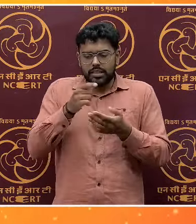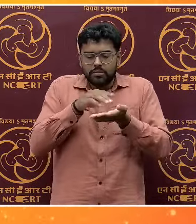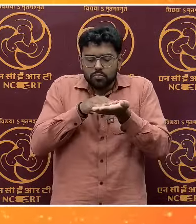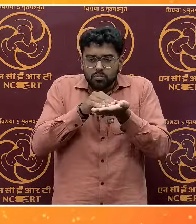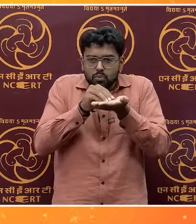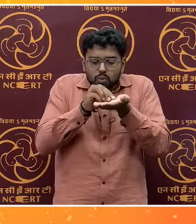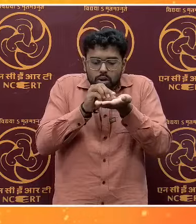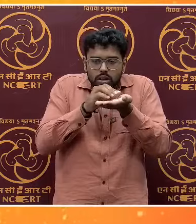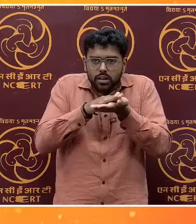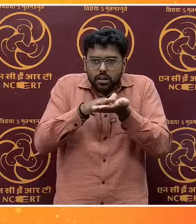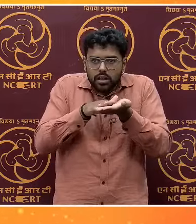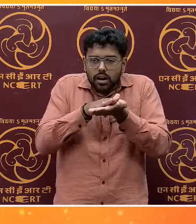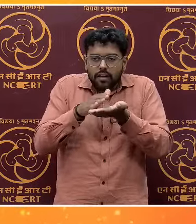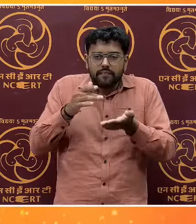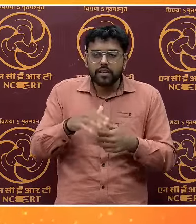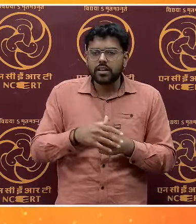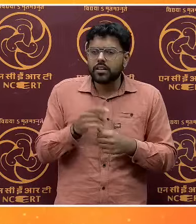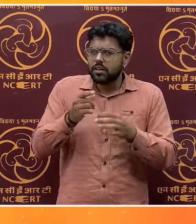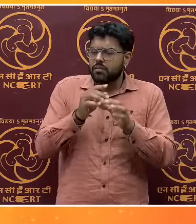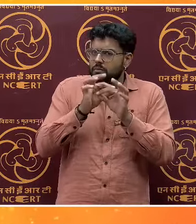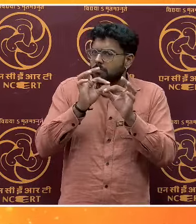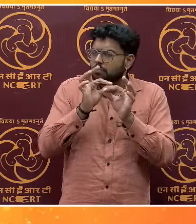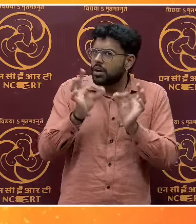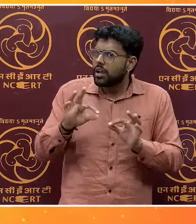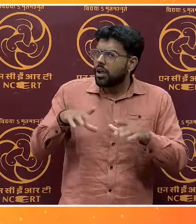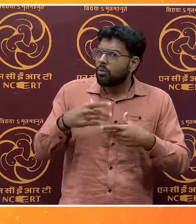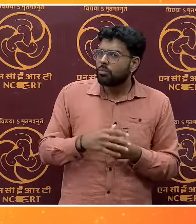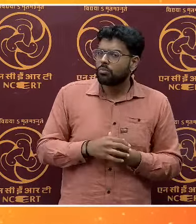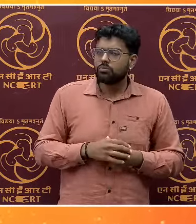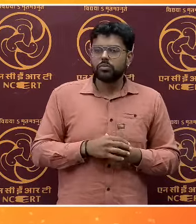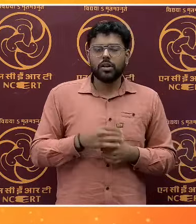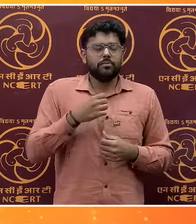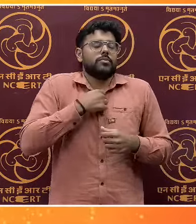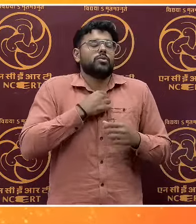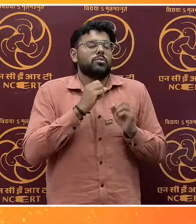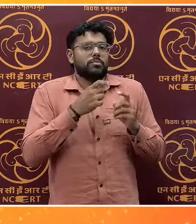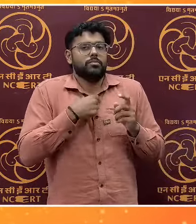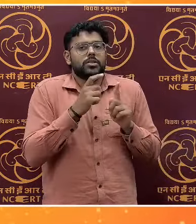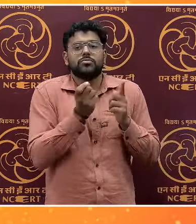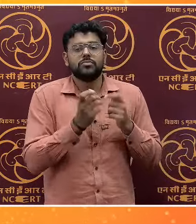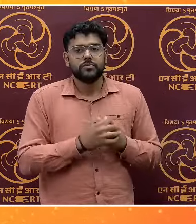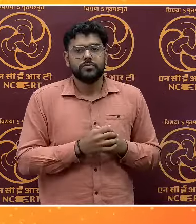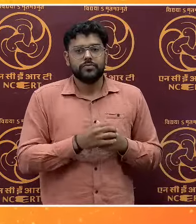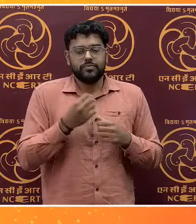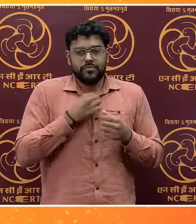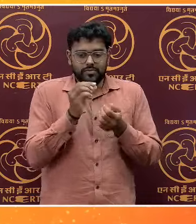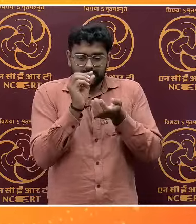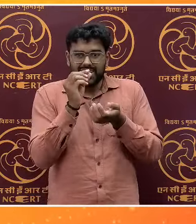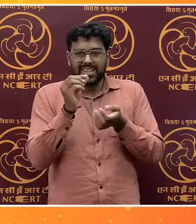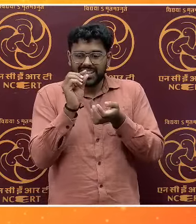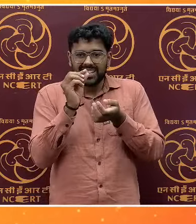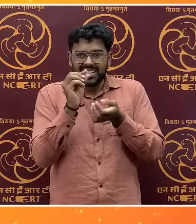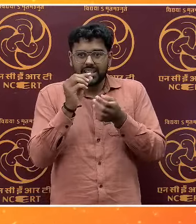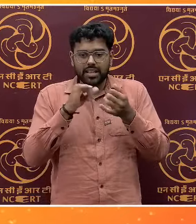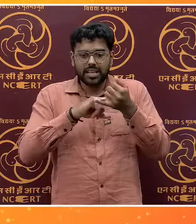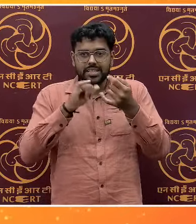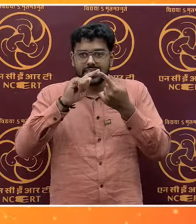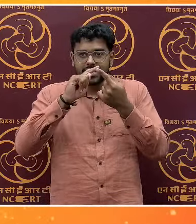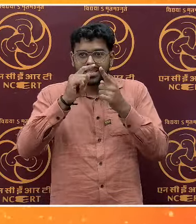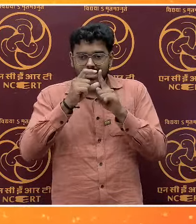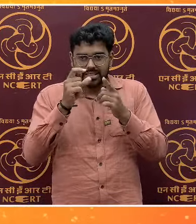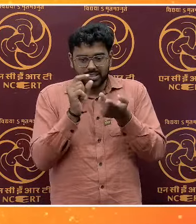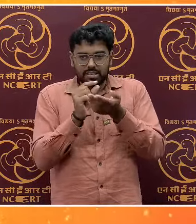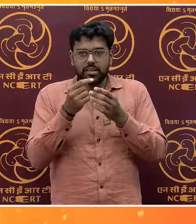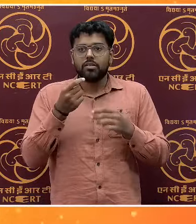Yeah, how have you so prepared it? you just touch it. What I have done is I took some mustard seeds Hmm. and ice